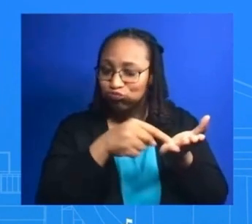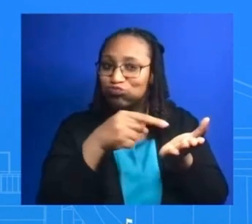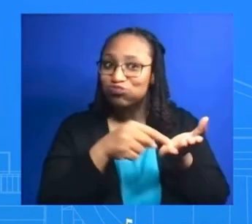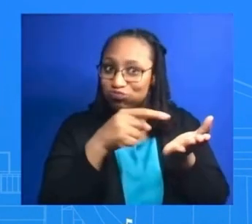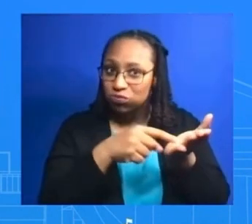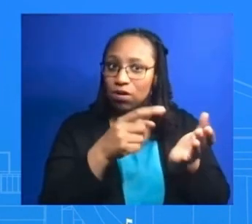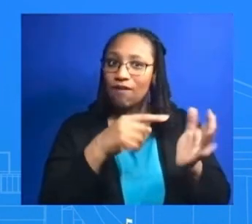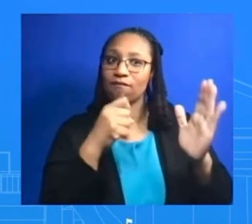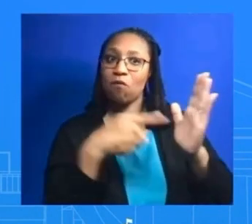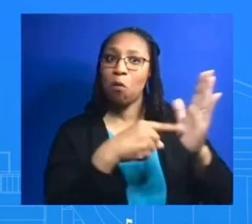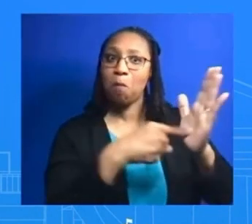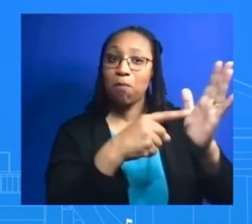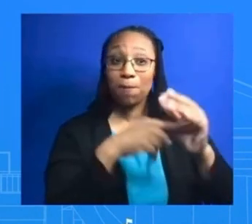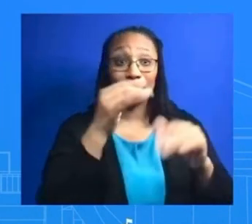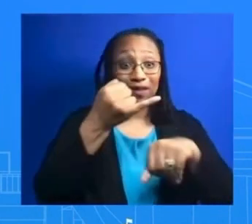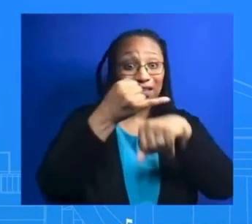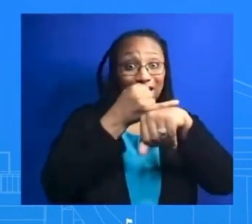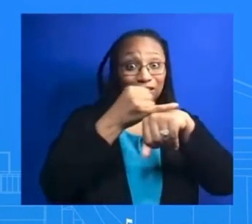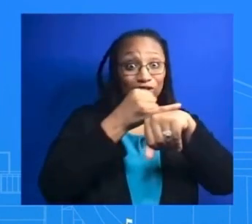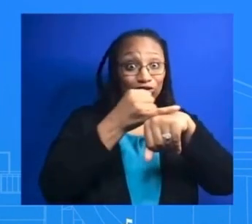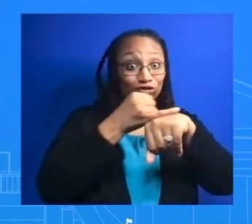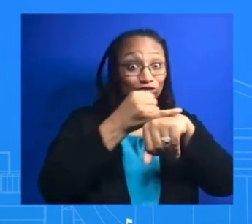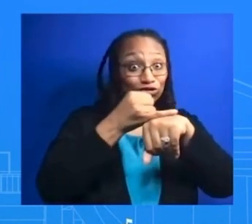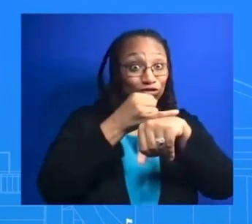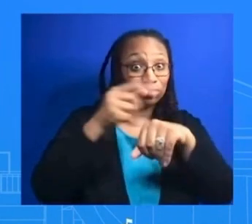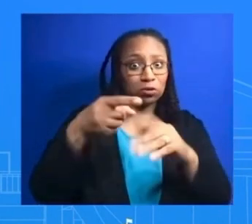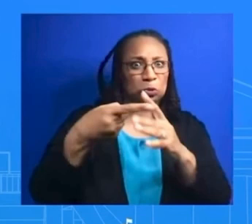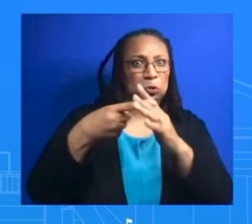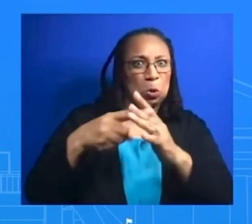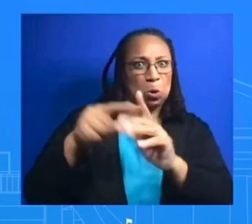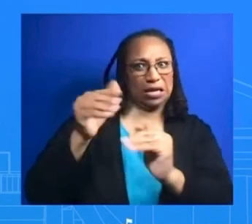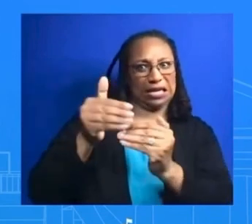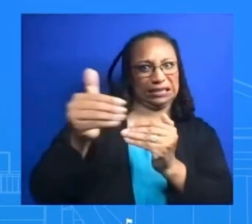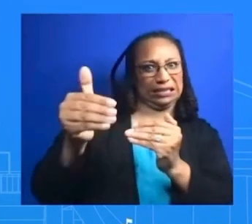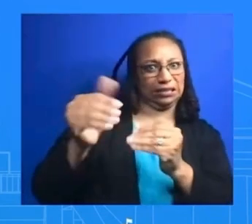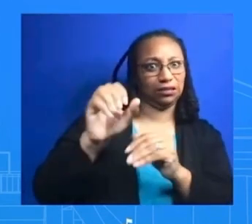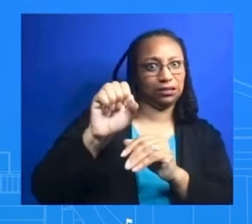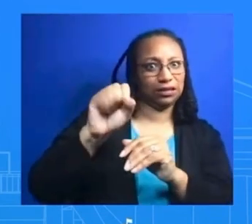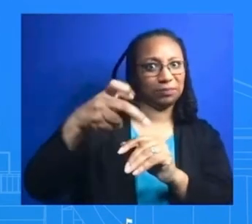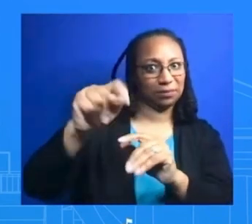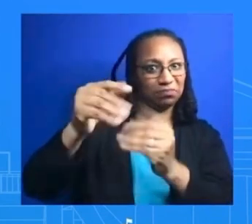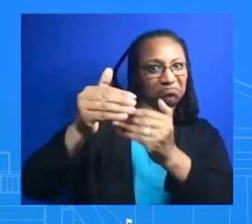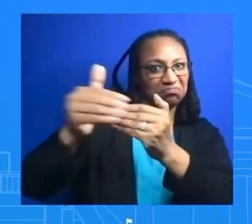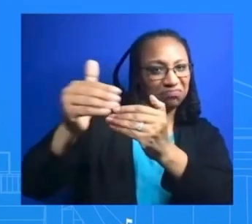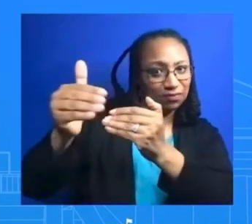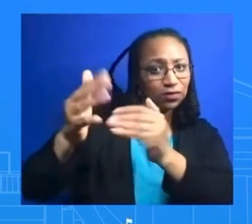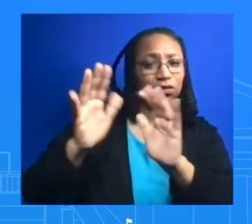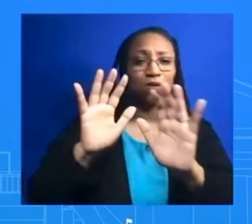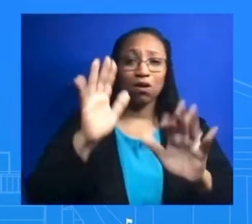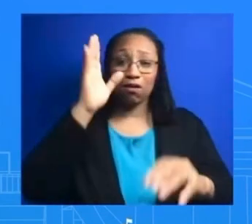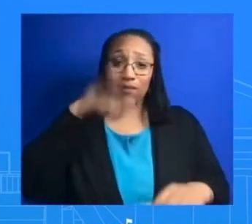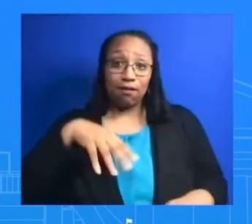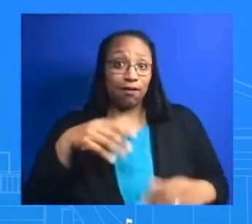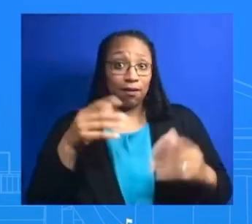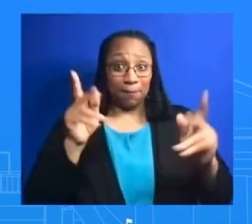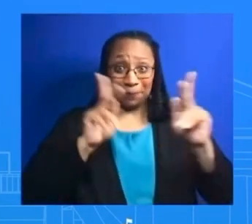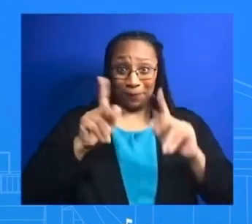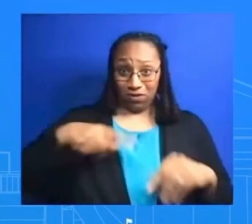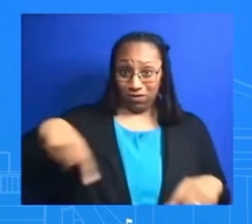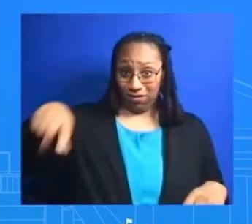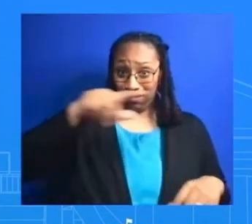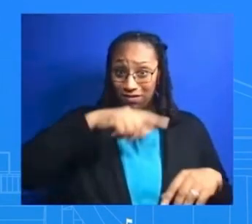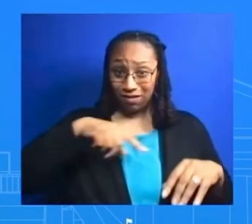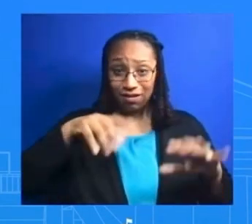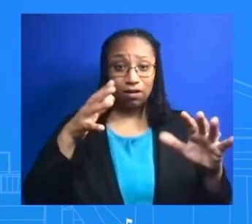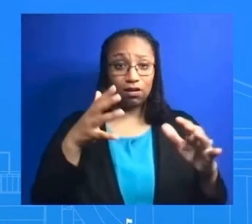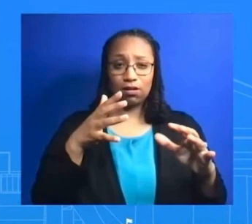struggling to make payments avoid harsh financial consequences such as delinquencies and wage garnishments.